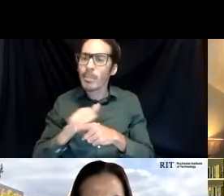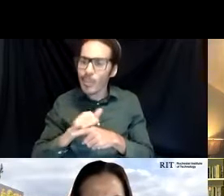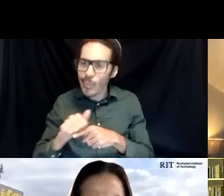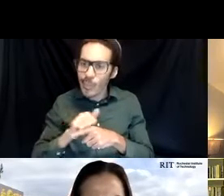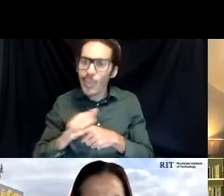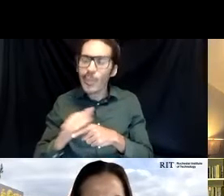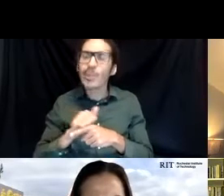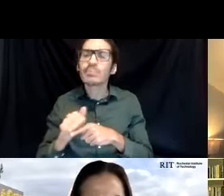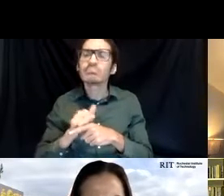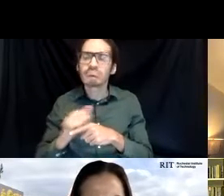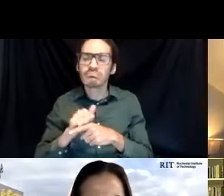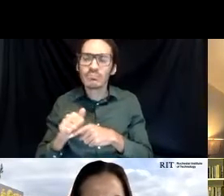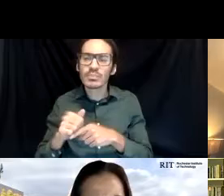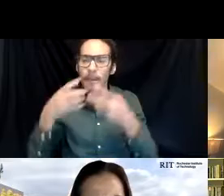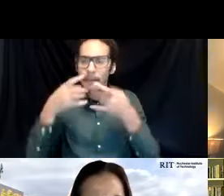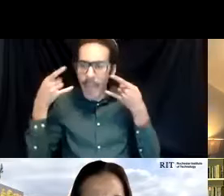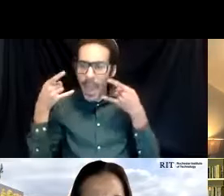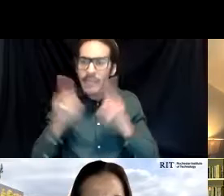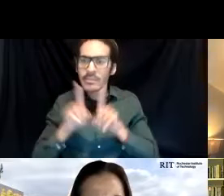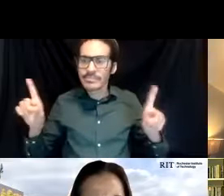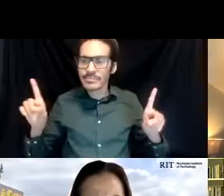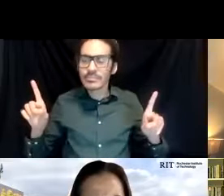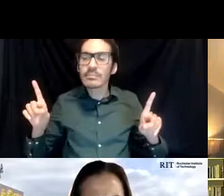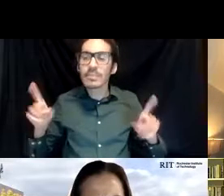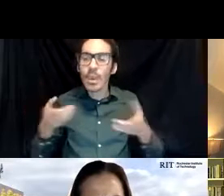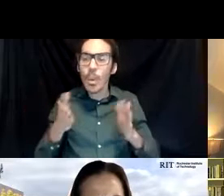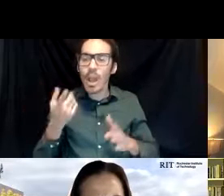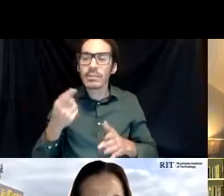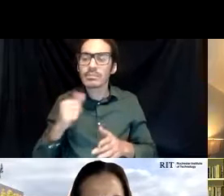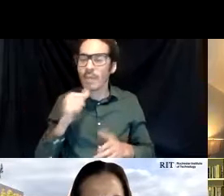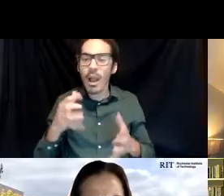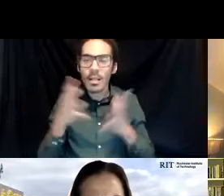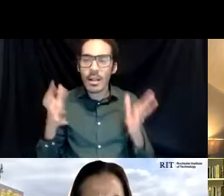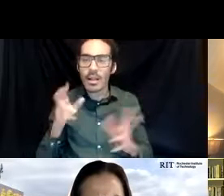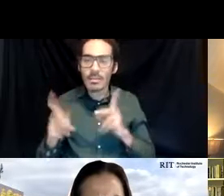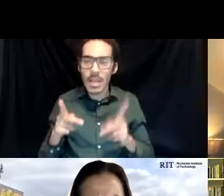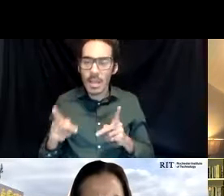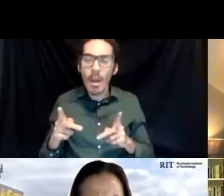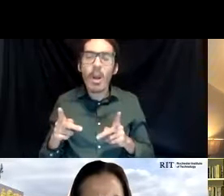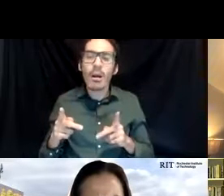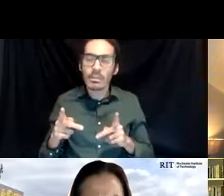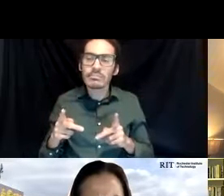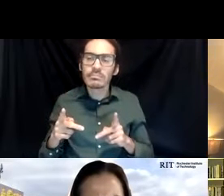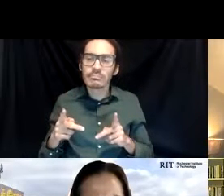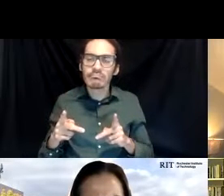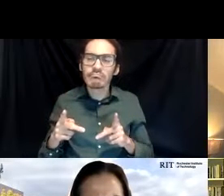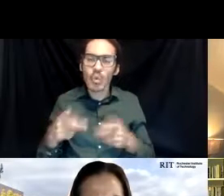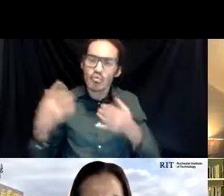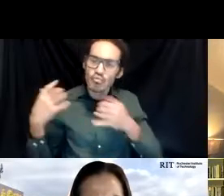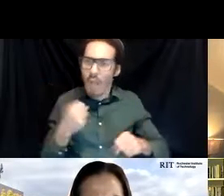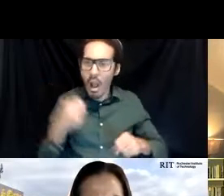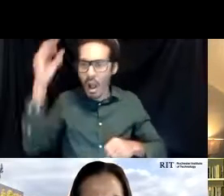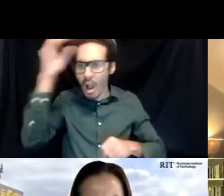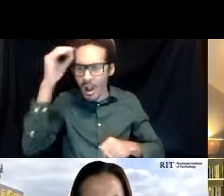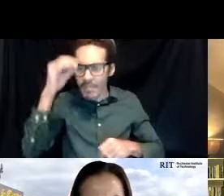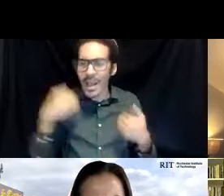the distance, in a way that we do not have a lot of people who are vocal and strongly against it. So we only had 2 protests